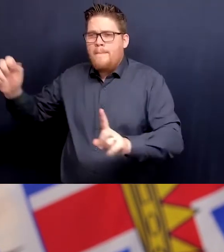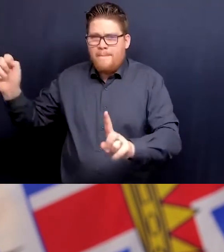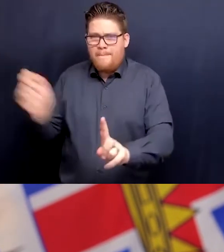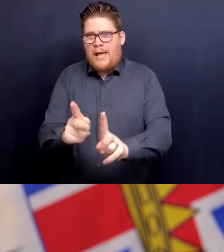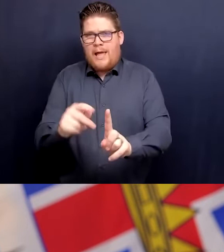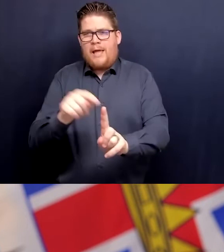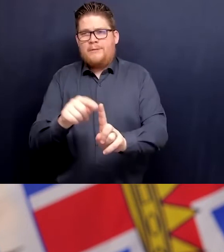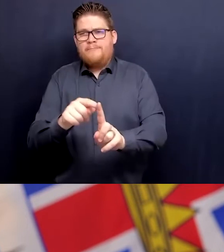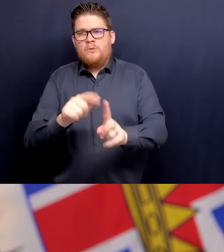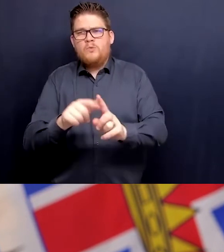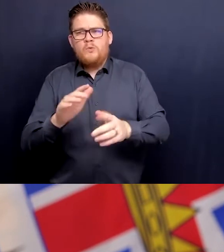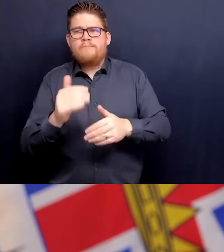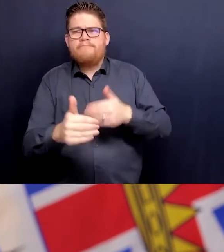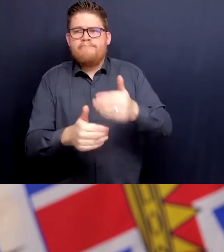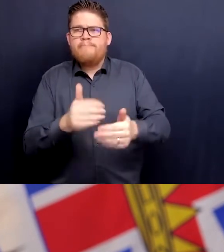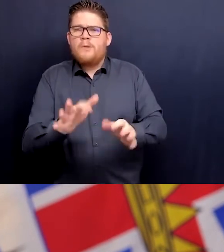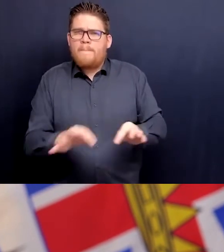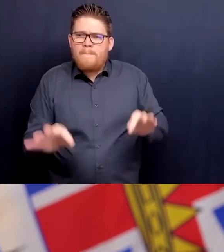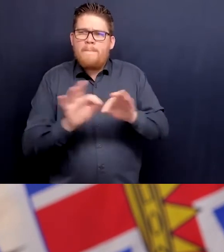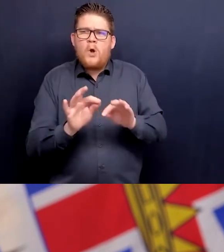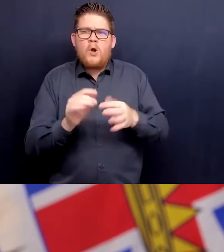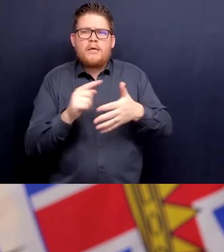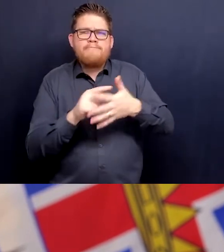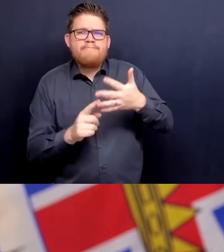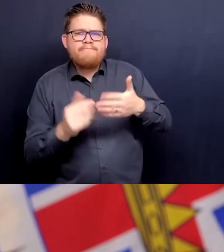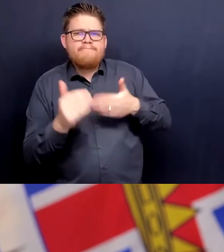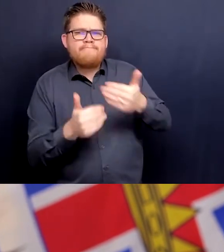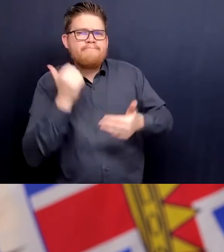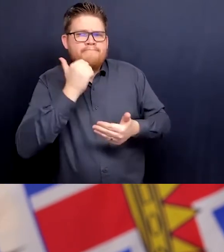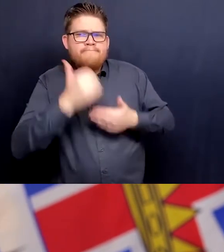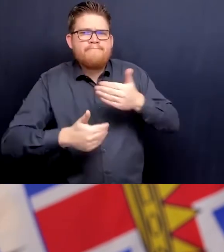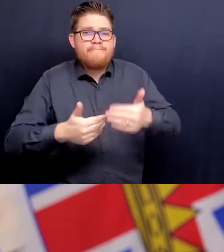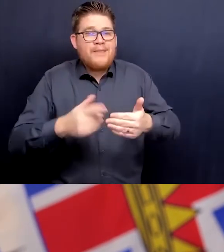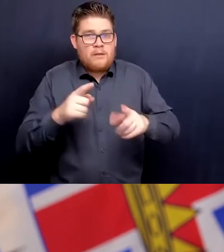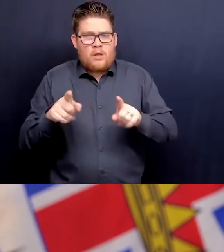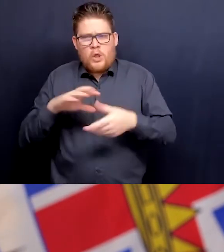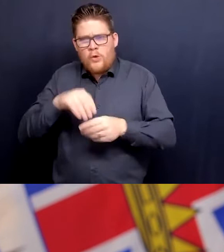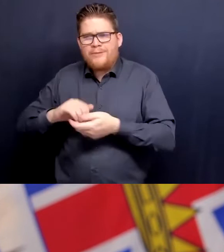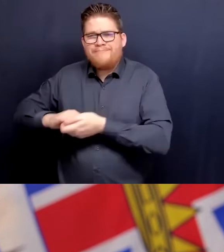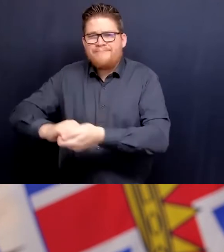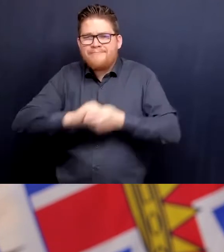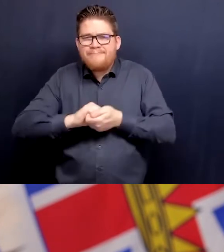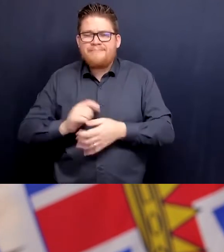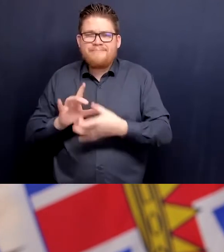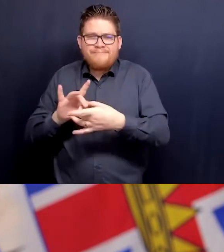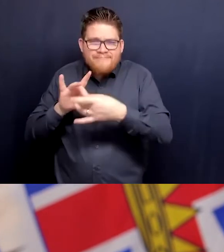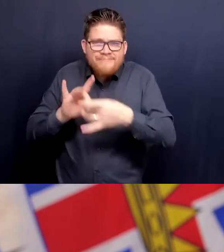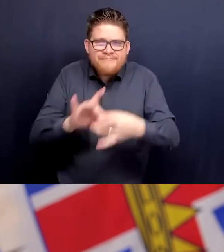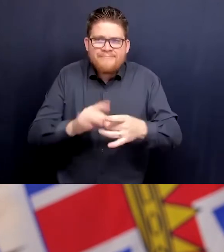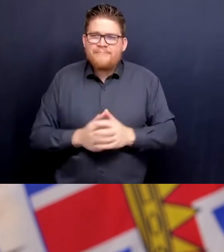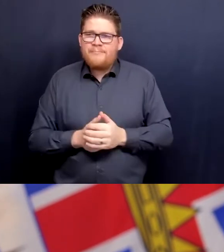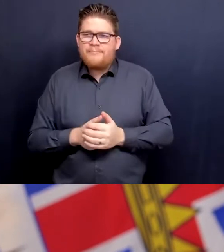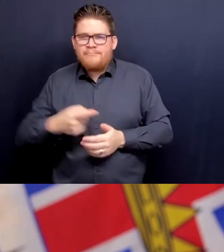really important around connecting, around being able to sing together without masks on in a safe